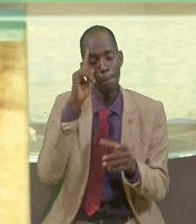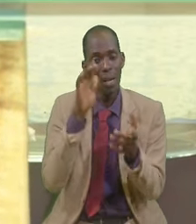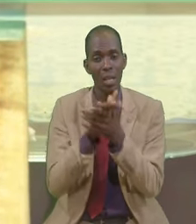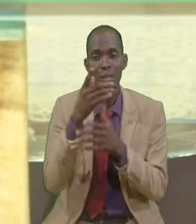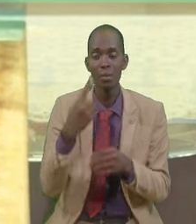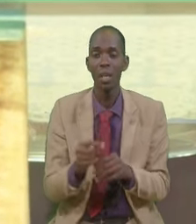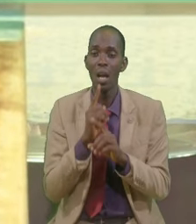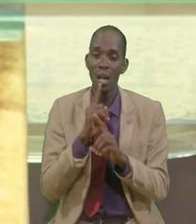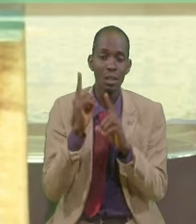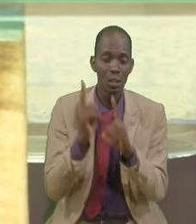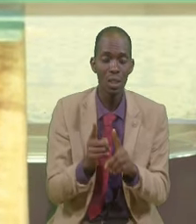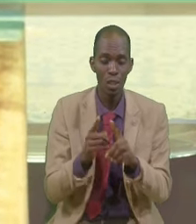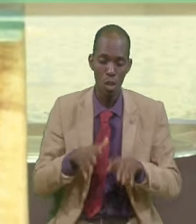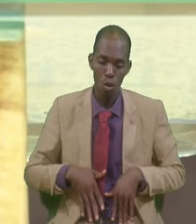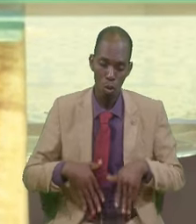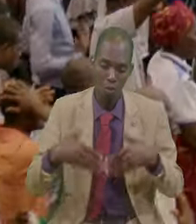Confess the answer.